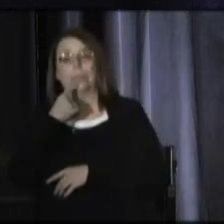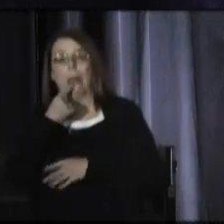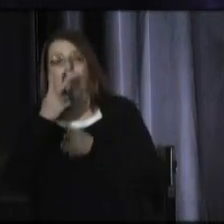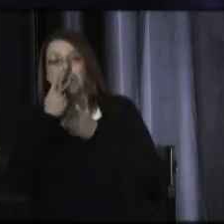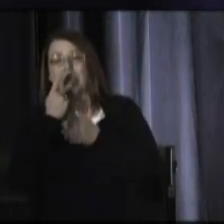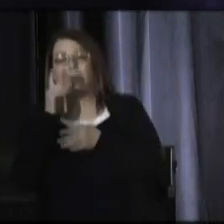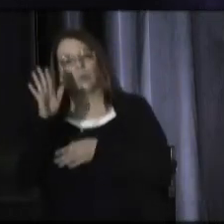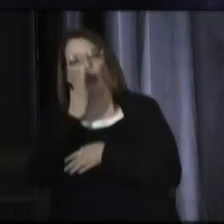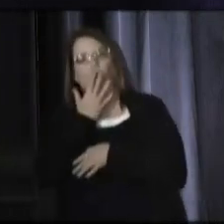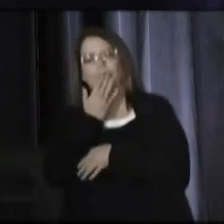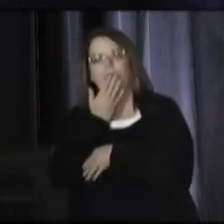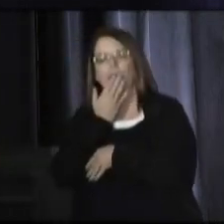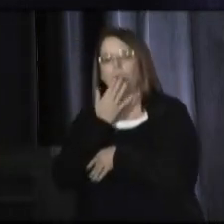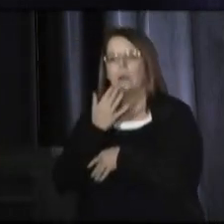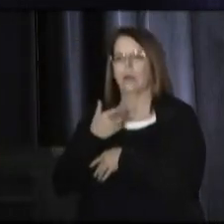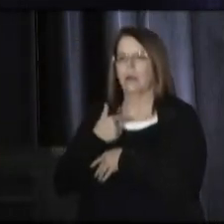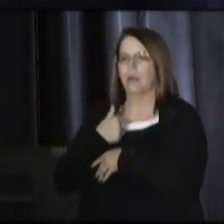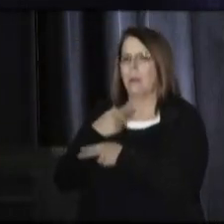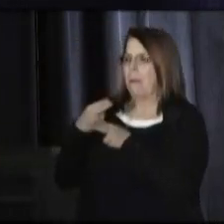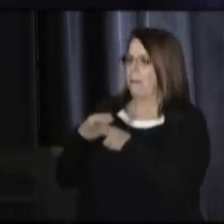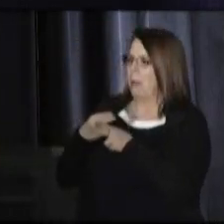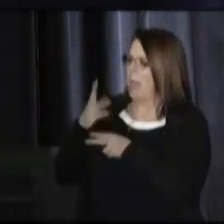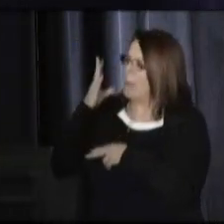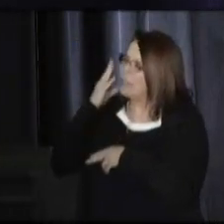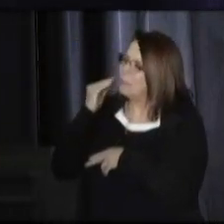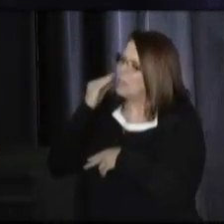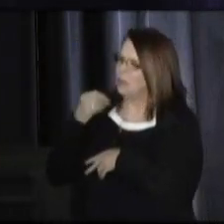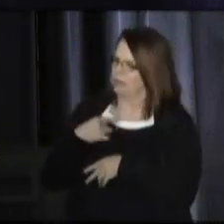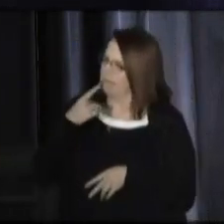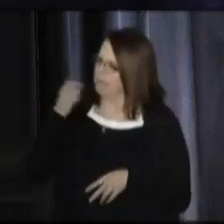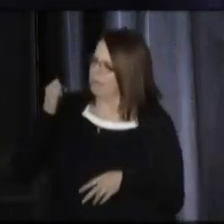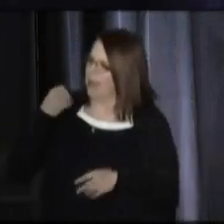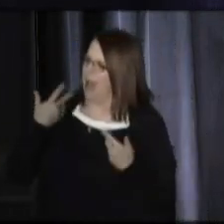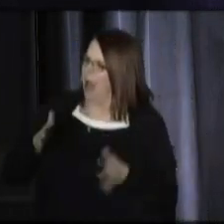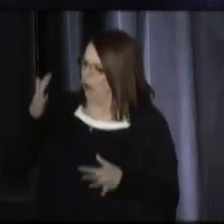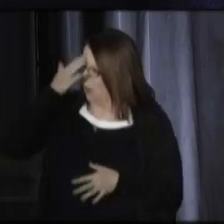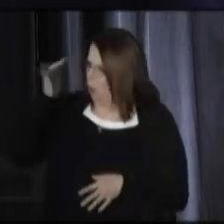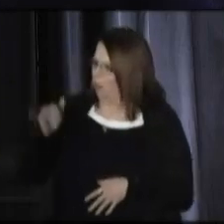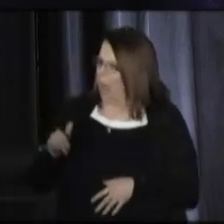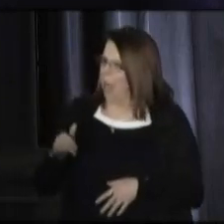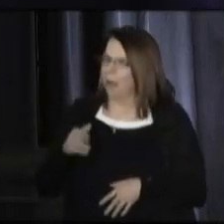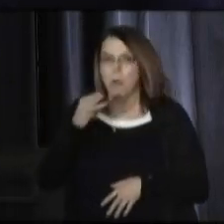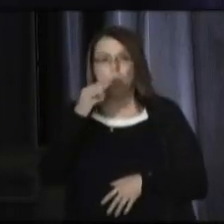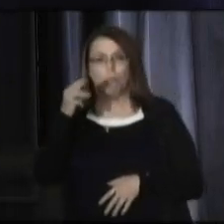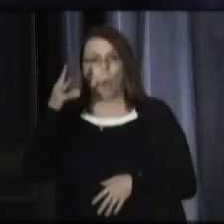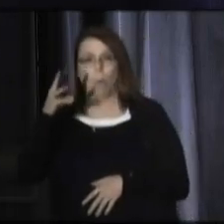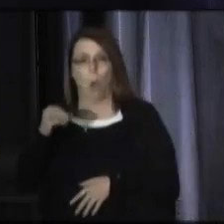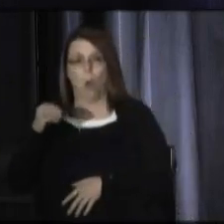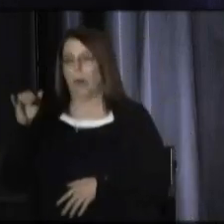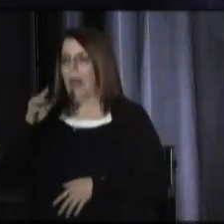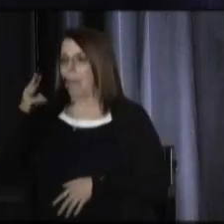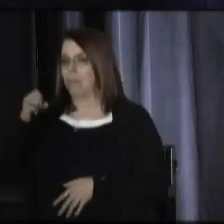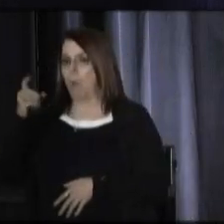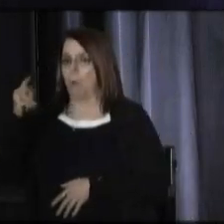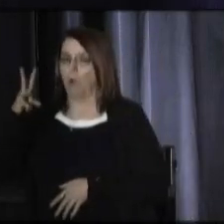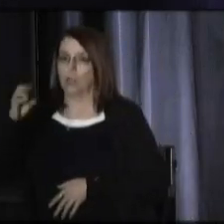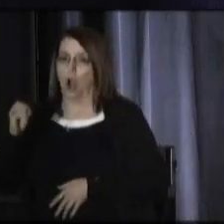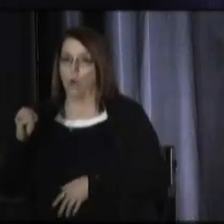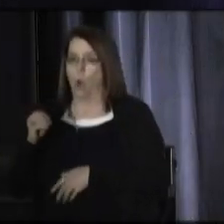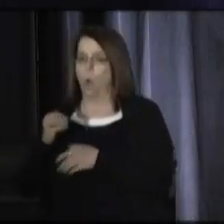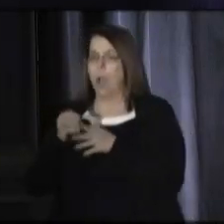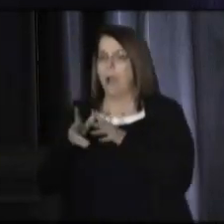branches clenched into fists. I walked up behind her and asked what she was doing. I meant it the way everyone here meant it. What